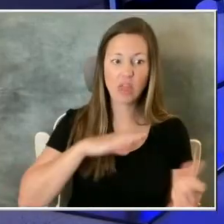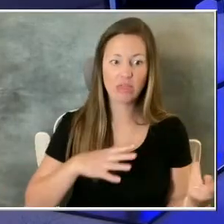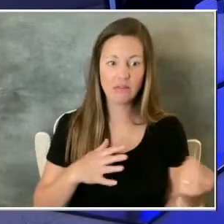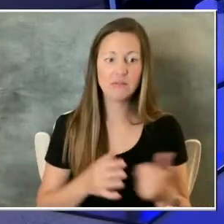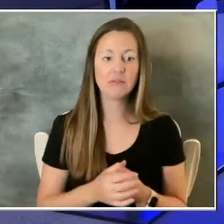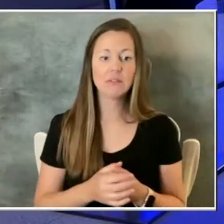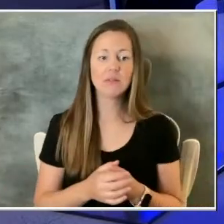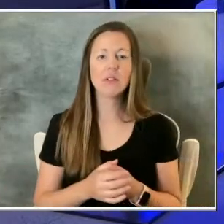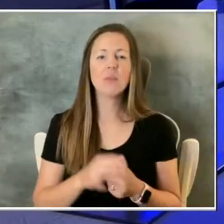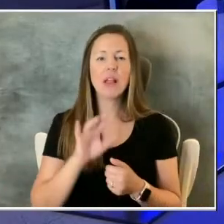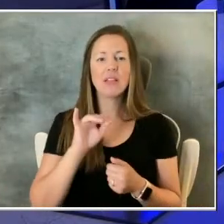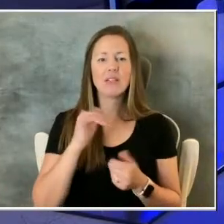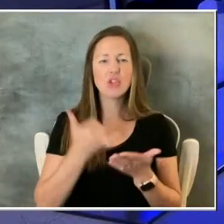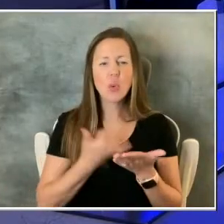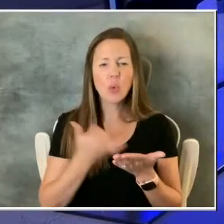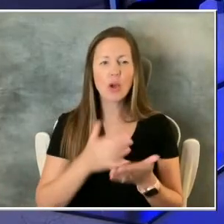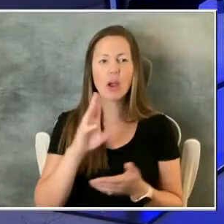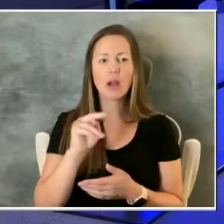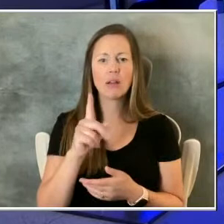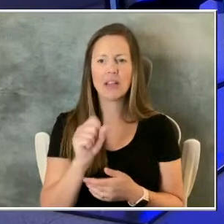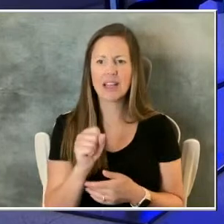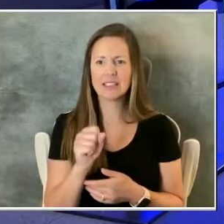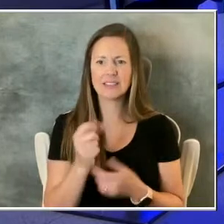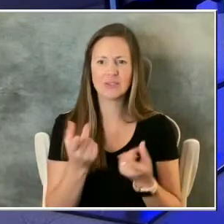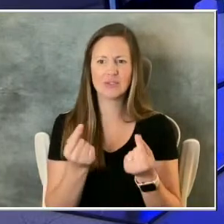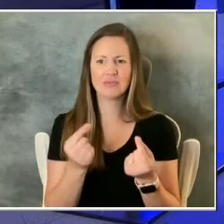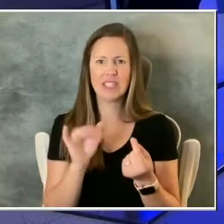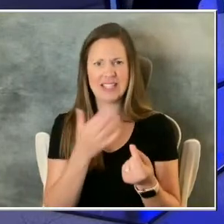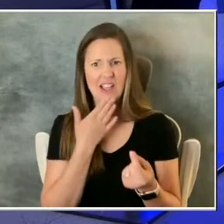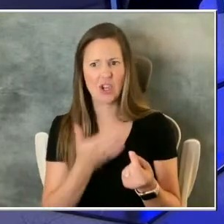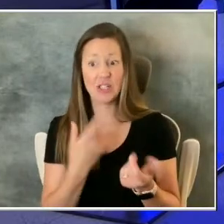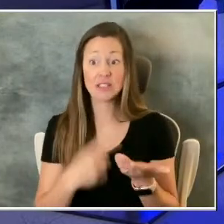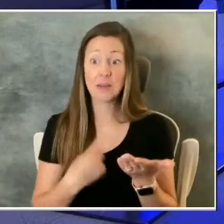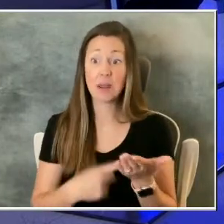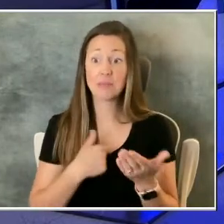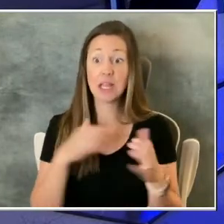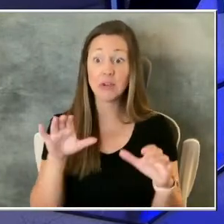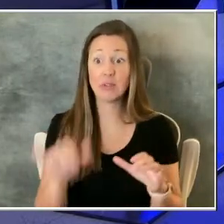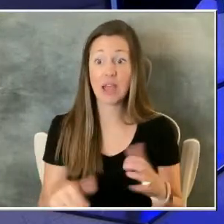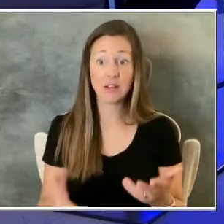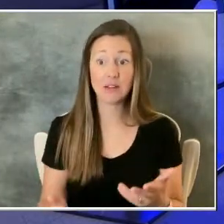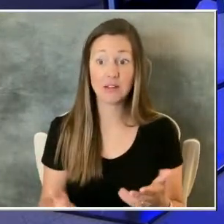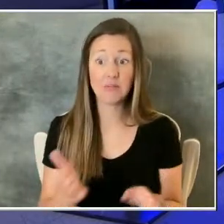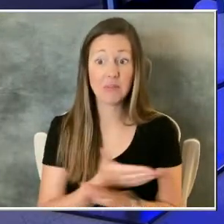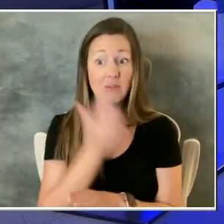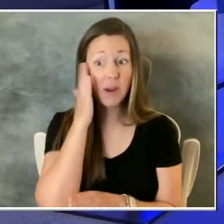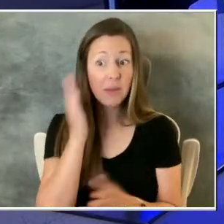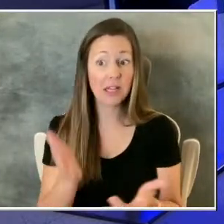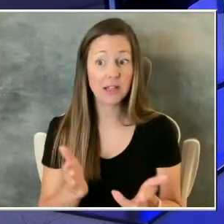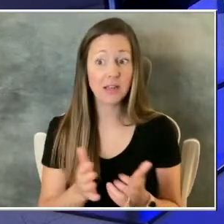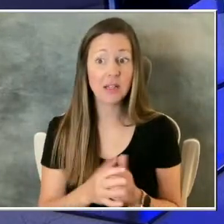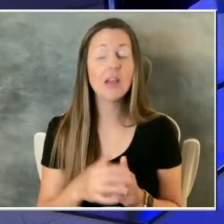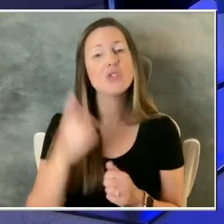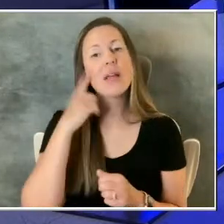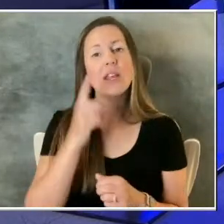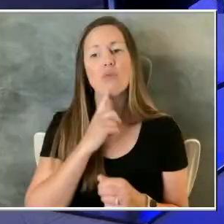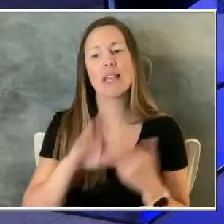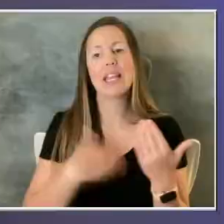she goes to bed sometimes? Is that good? Because sometimes I do that. I go straight for yogurt when I'm hungry before I go to bed. I think it all depends on why you